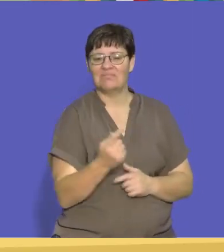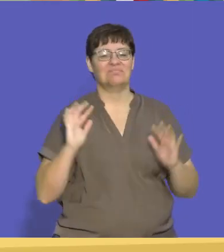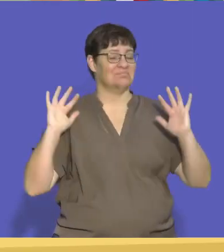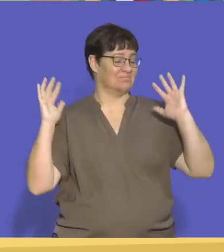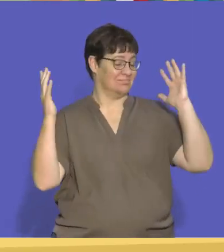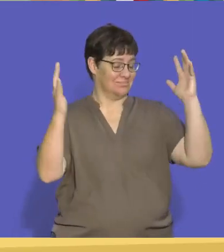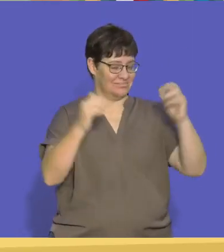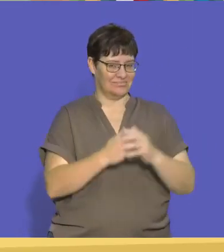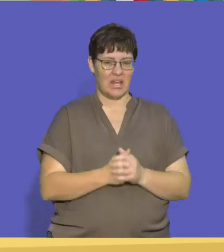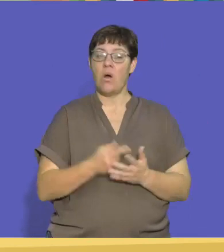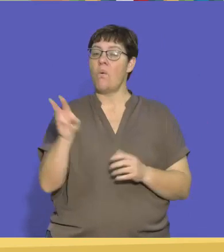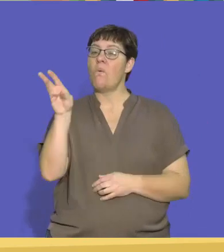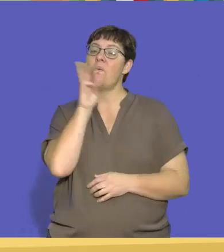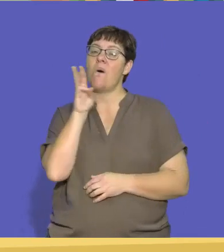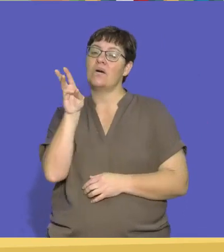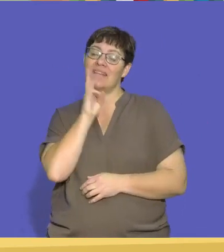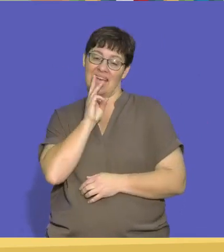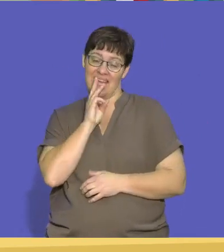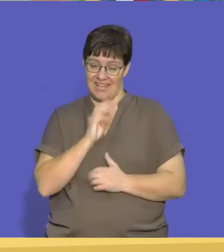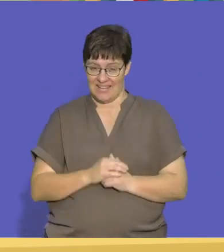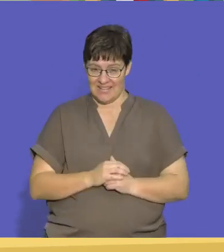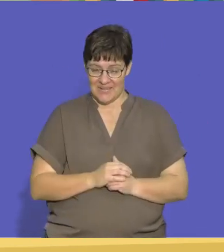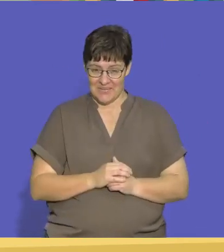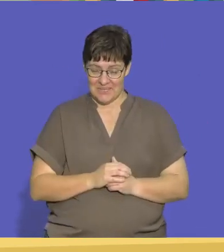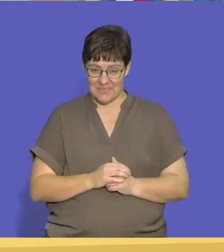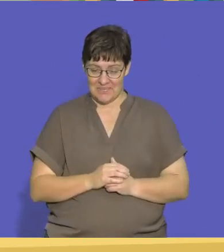Fantastic! The next word is water.